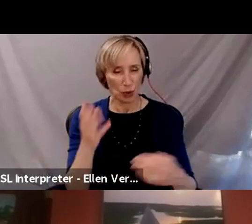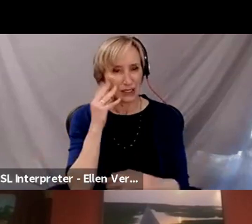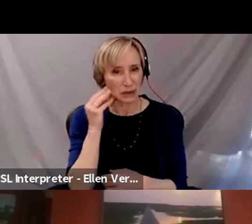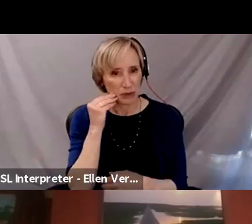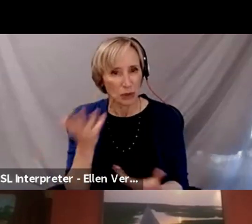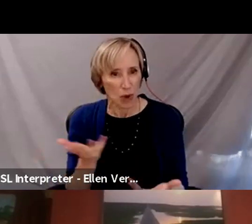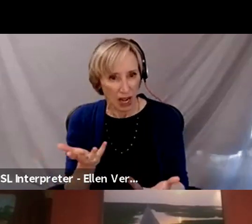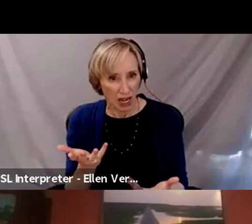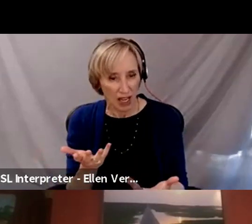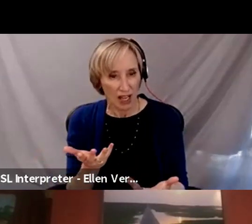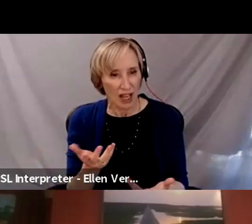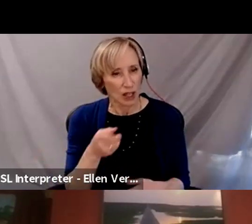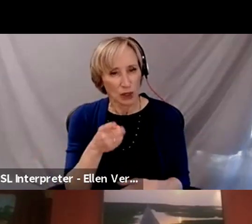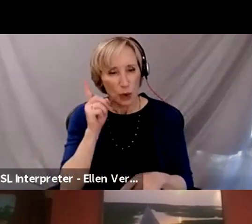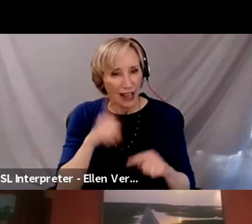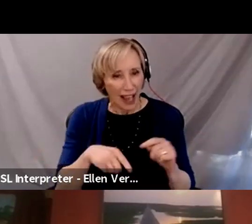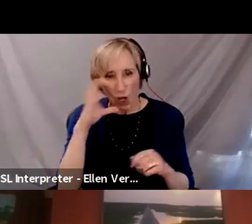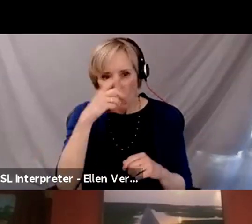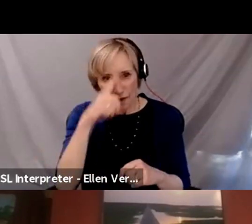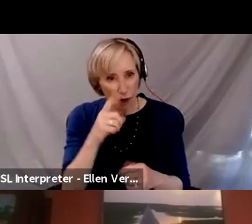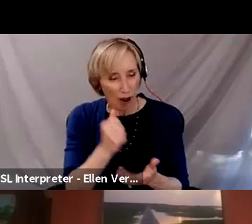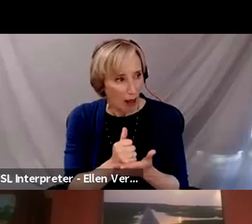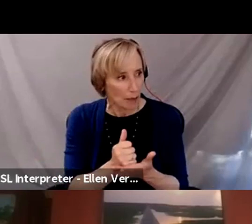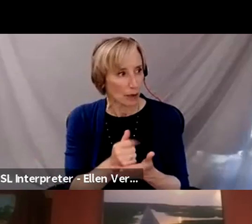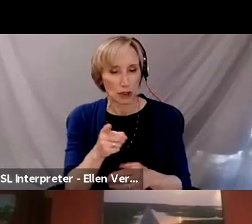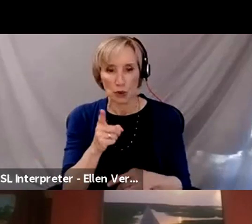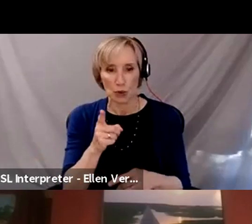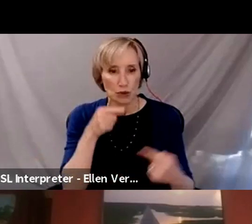hinder help seeking and access to mental health care?